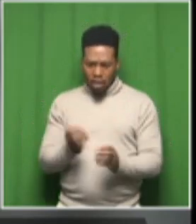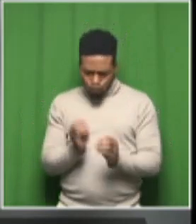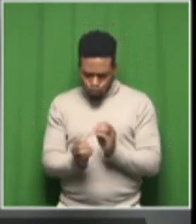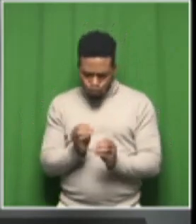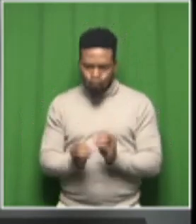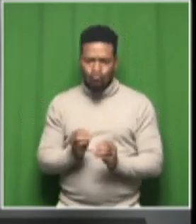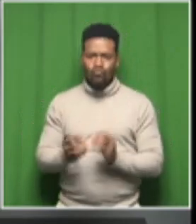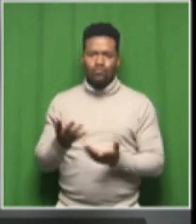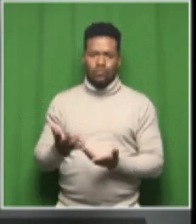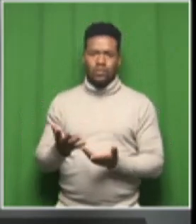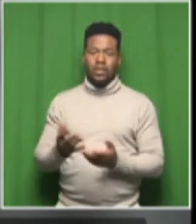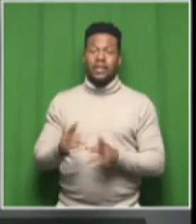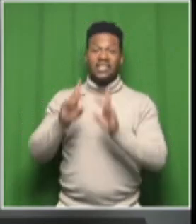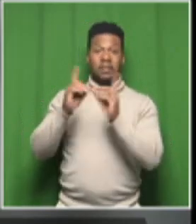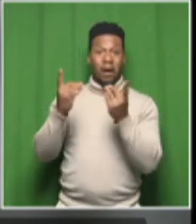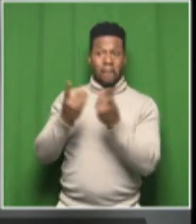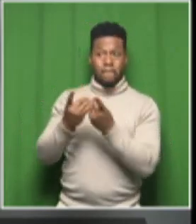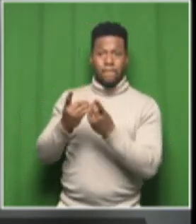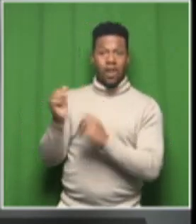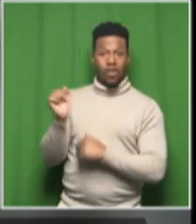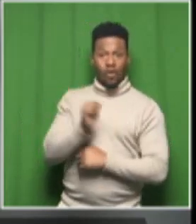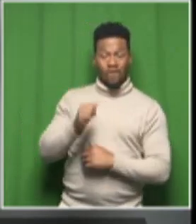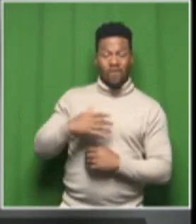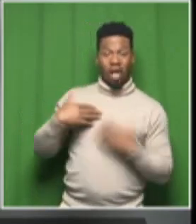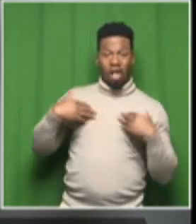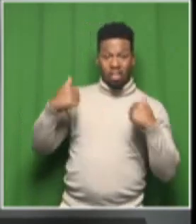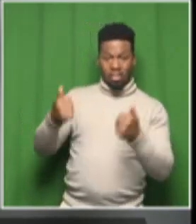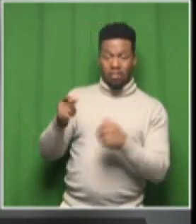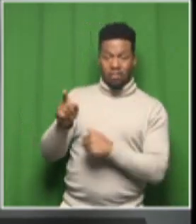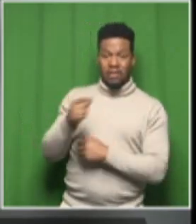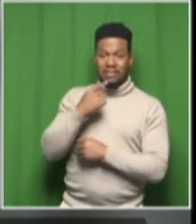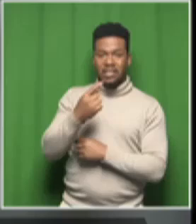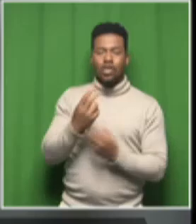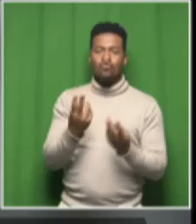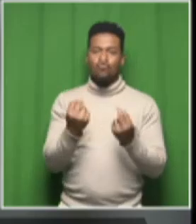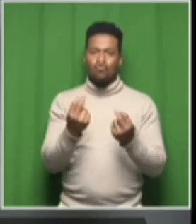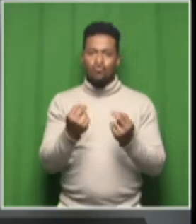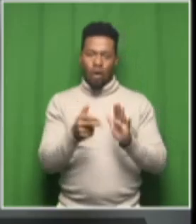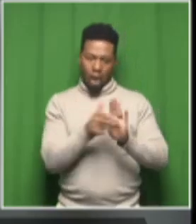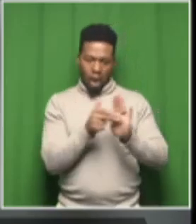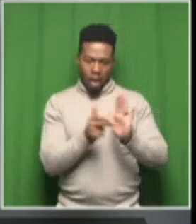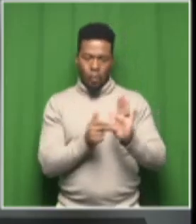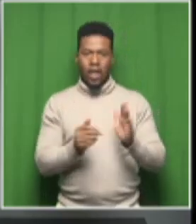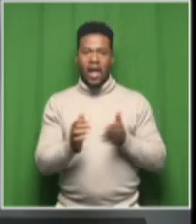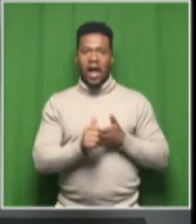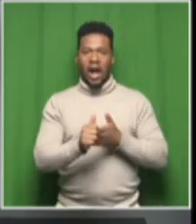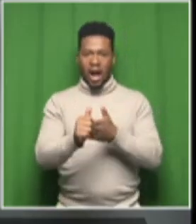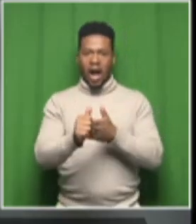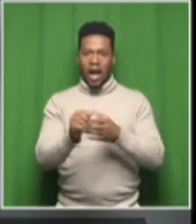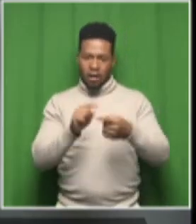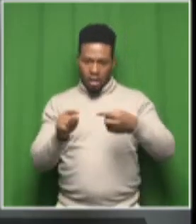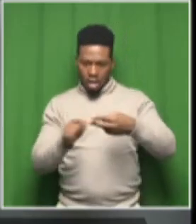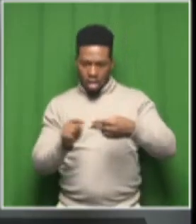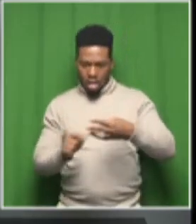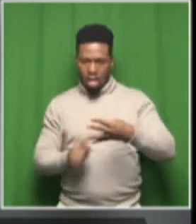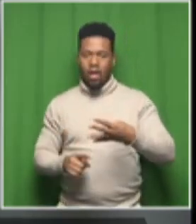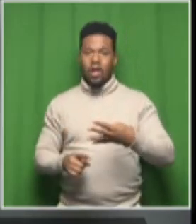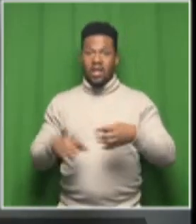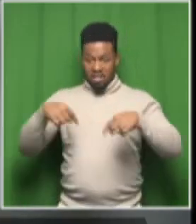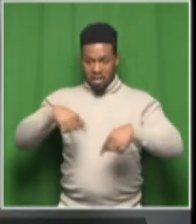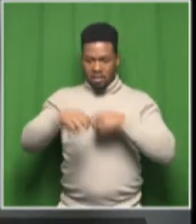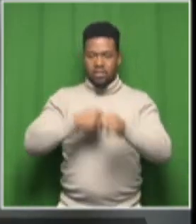Department of Health has assured us that in that new labeling guidelines that will come out later this year, they are working on it, that they